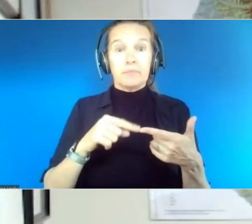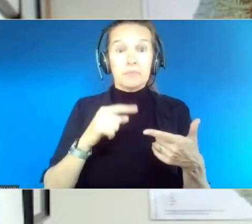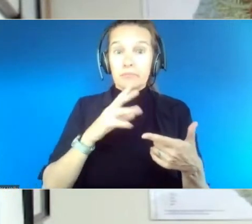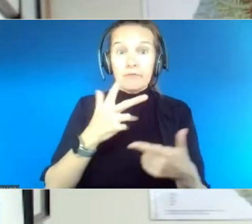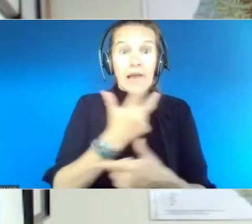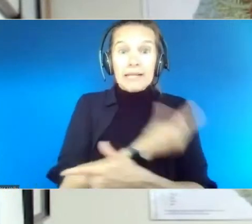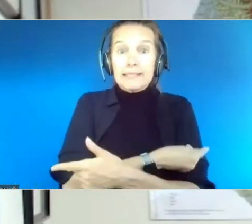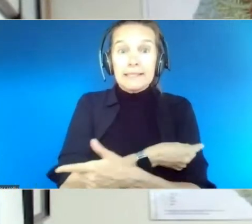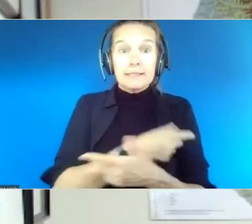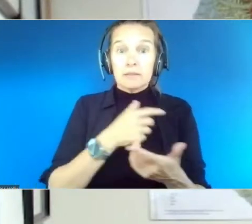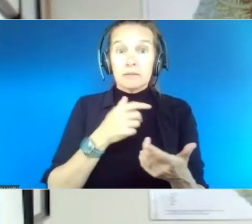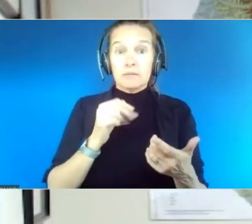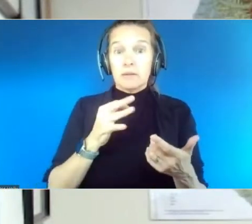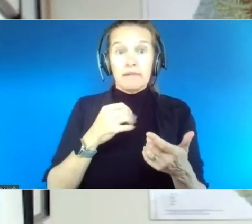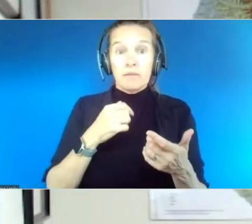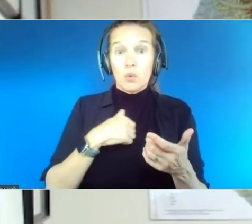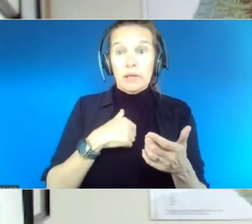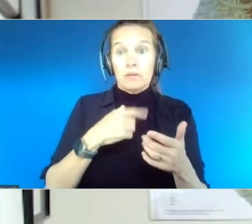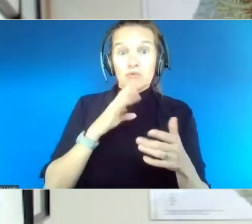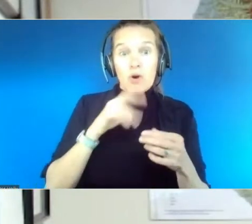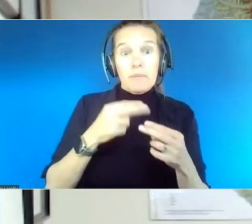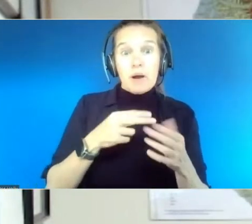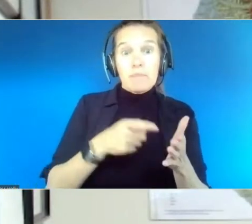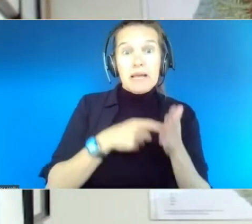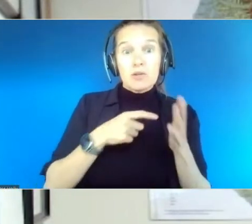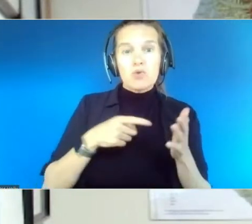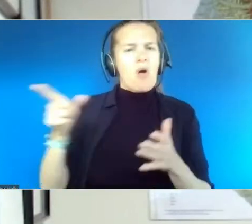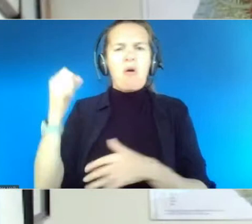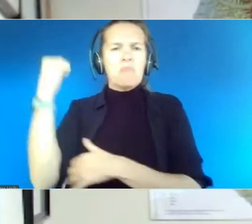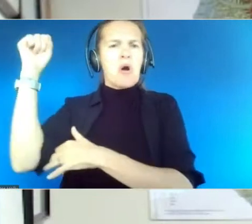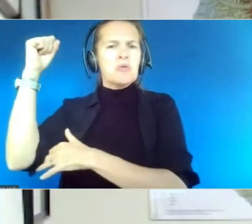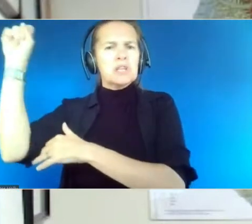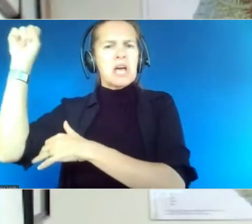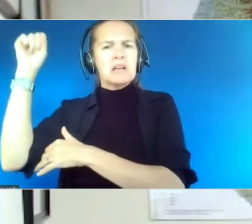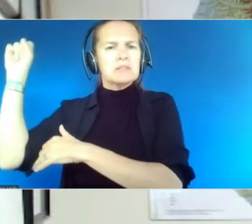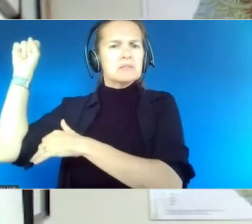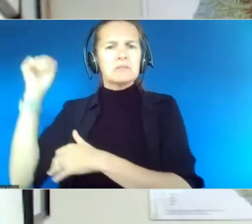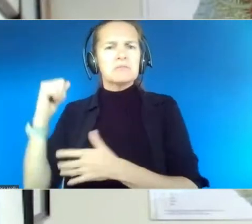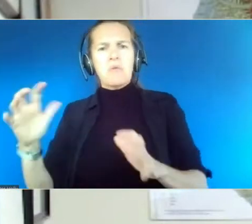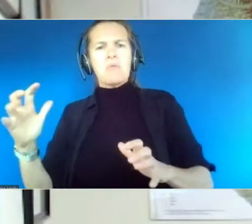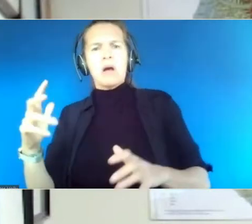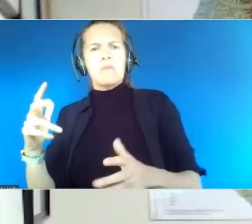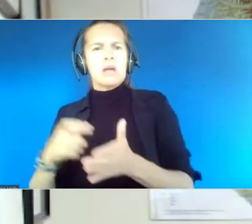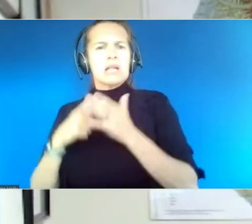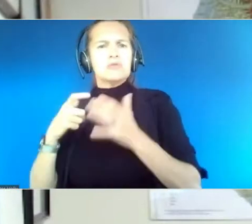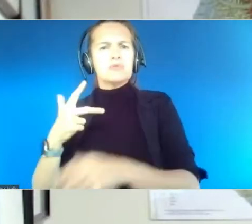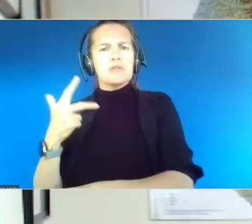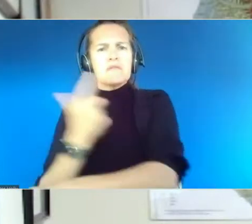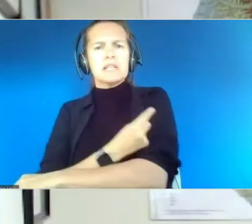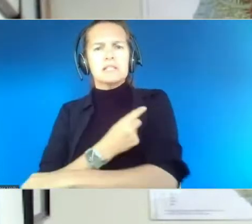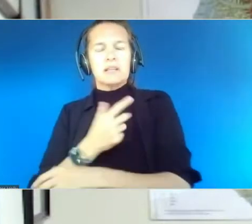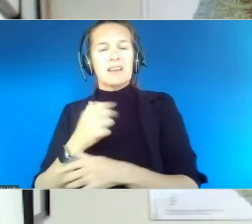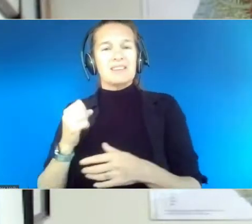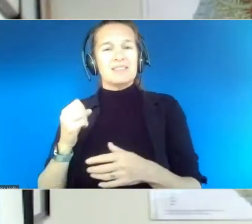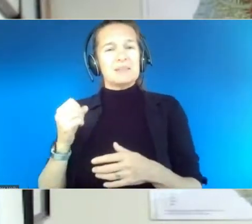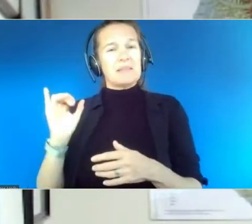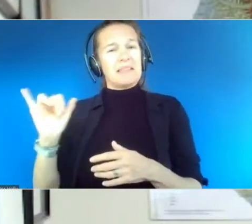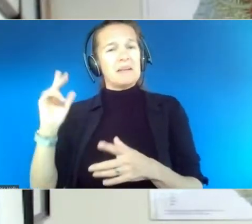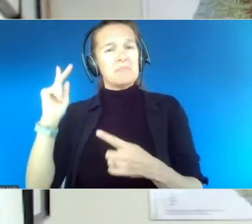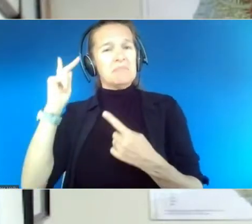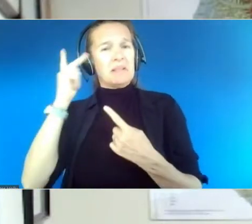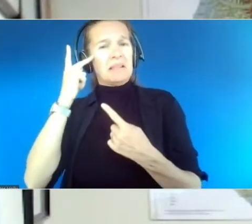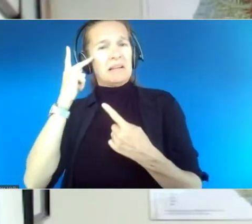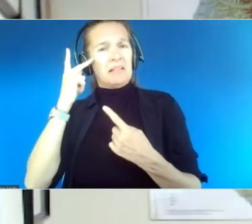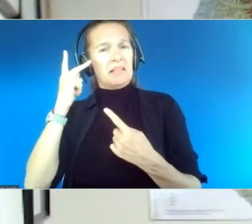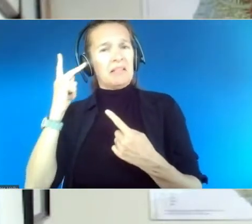vaccines, if we make it mandatory, there's protests that go on all over the place. And they bring along a lot of people who may not